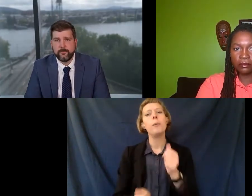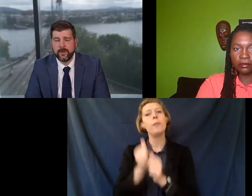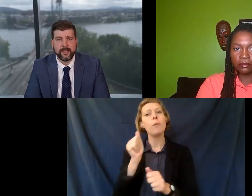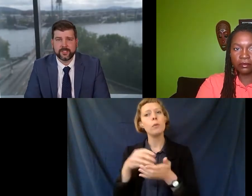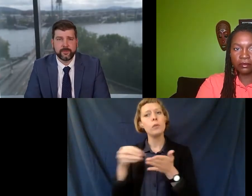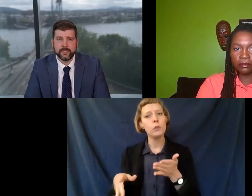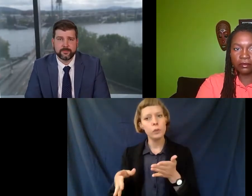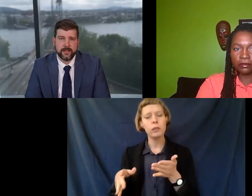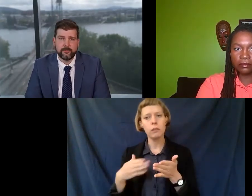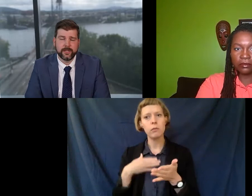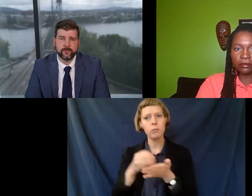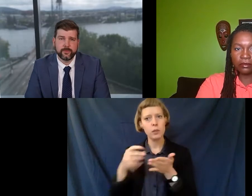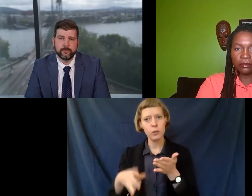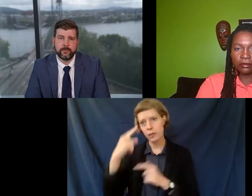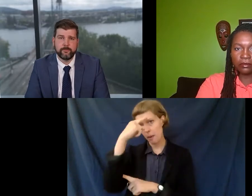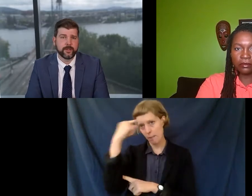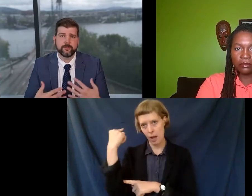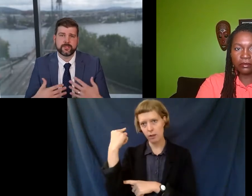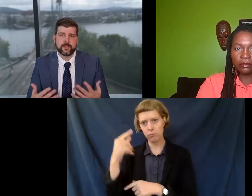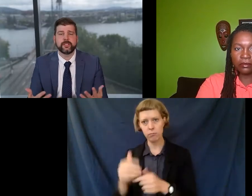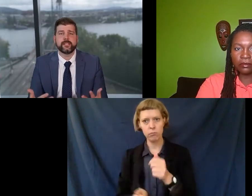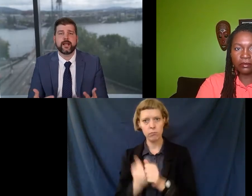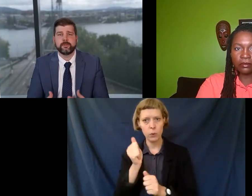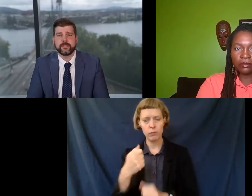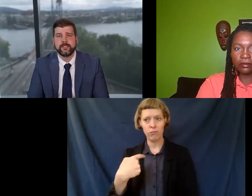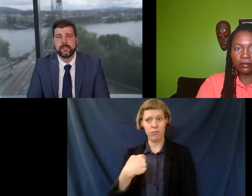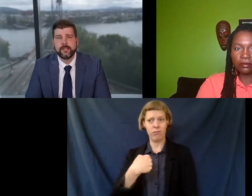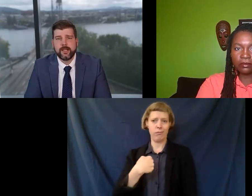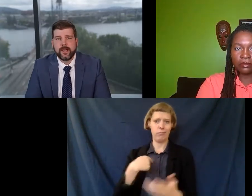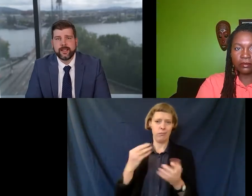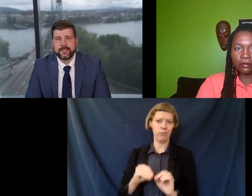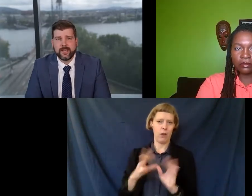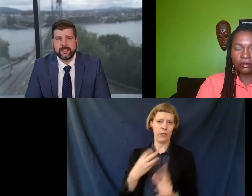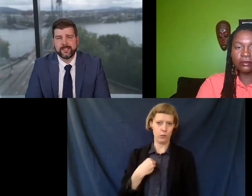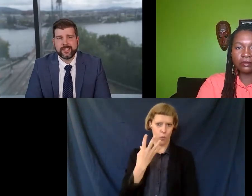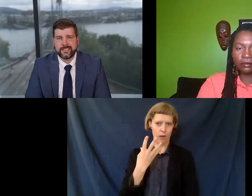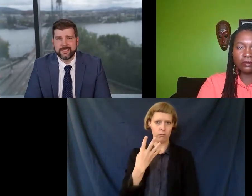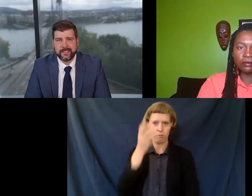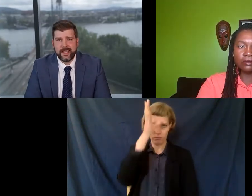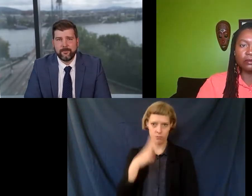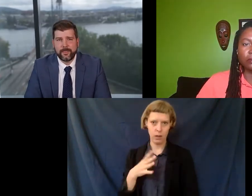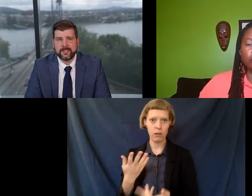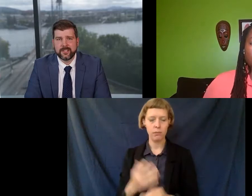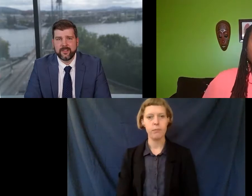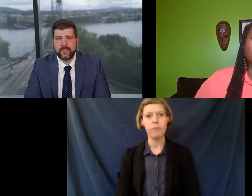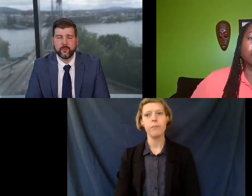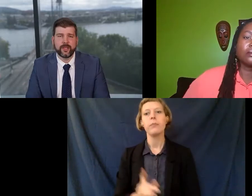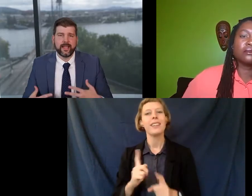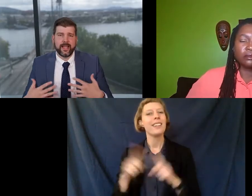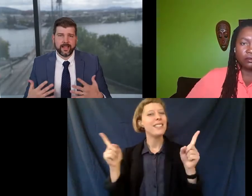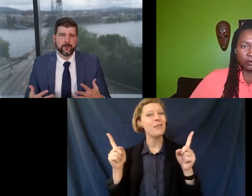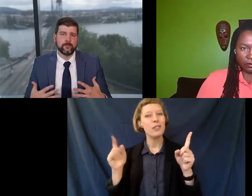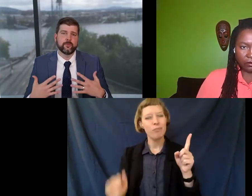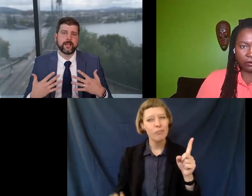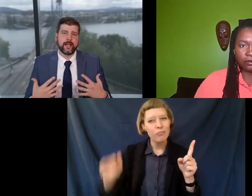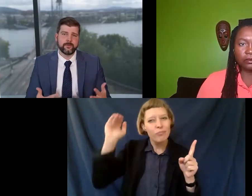white. My experience, my upbringing was completely the opposite. And I saw the injustice in that. I saw that the way that